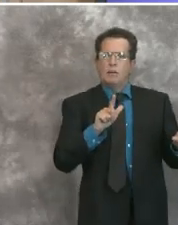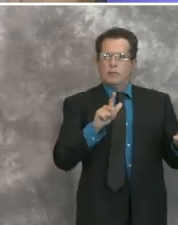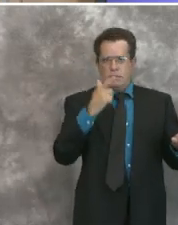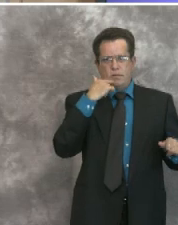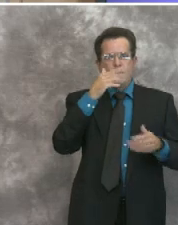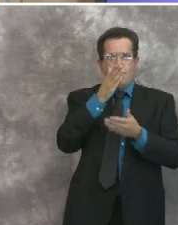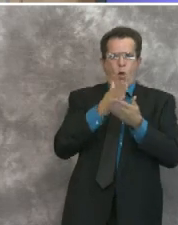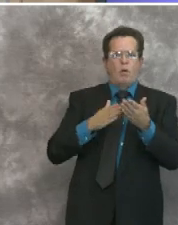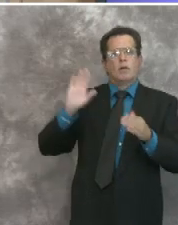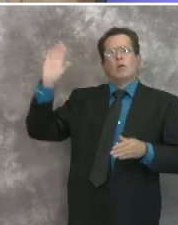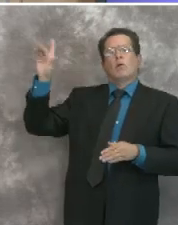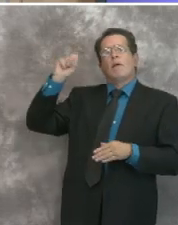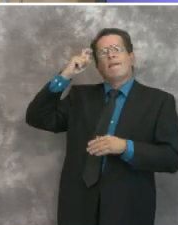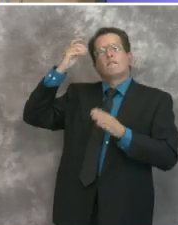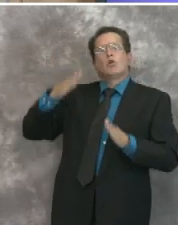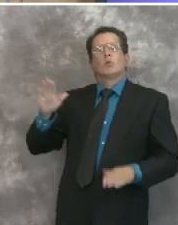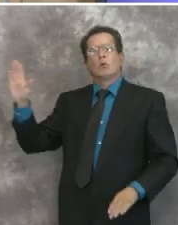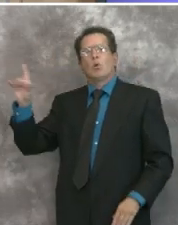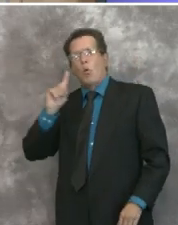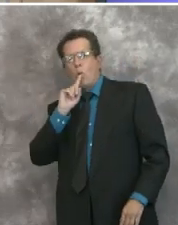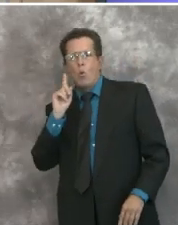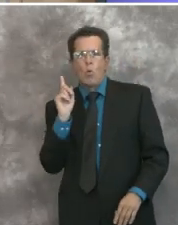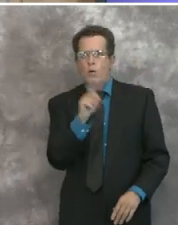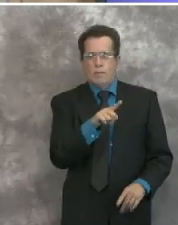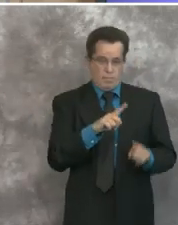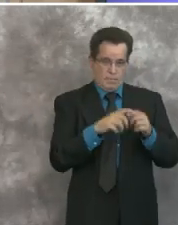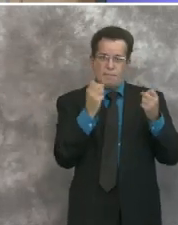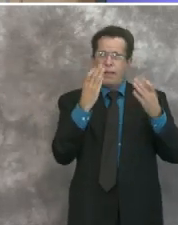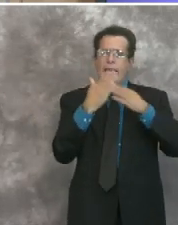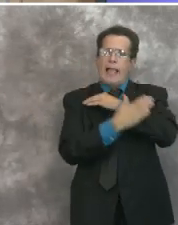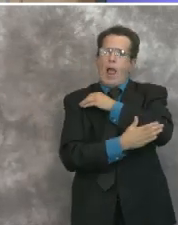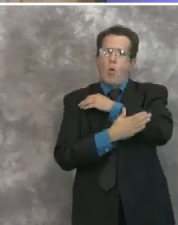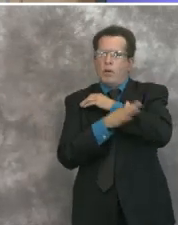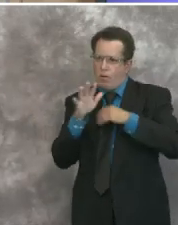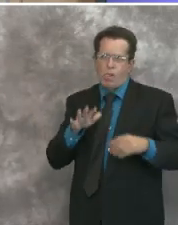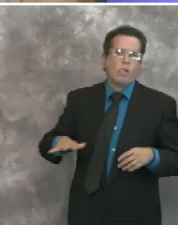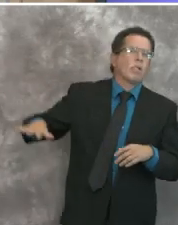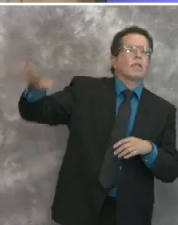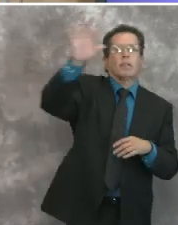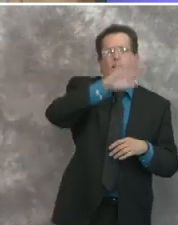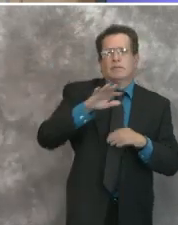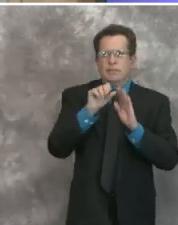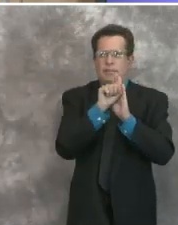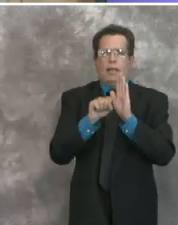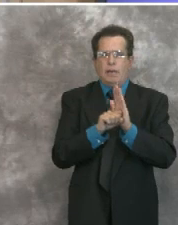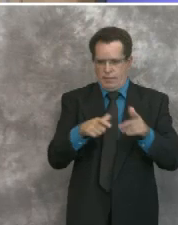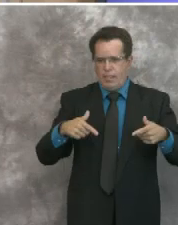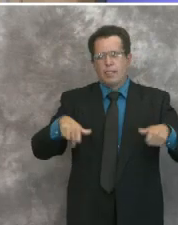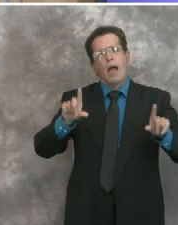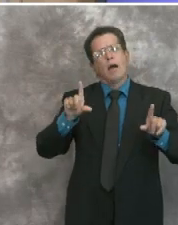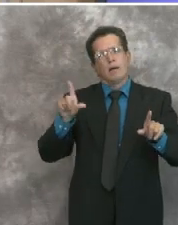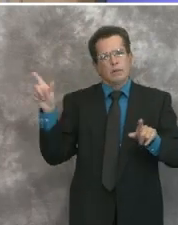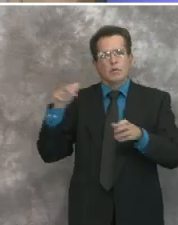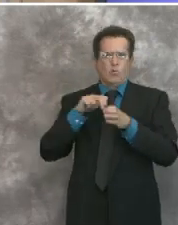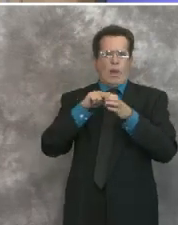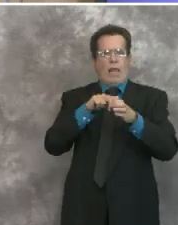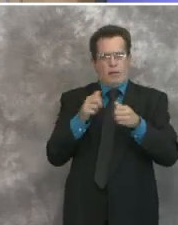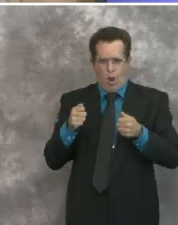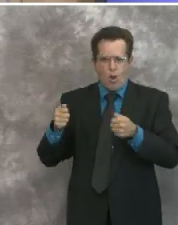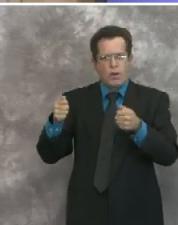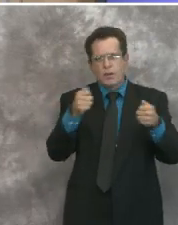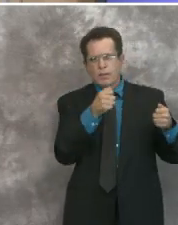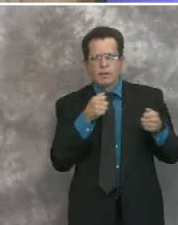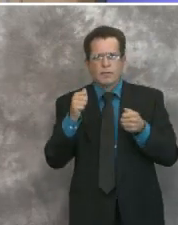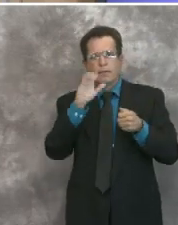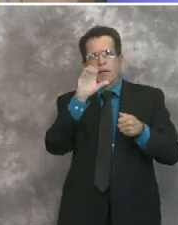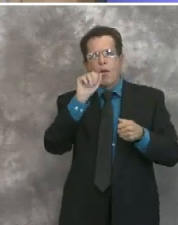governor's order. However, numerous counties across the state are allowing single rider golf carts, and their reasoning is that